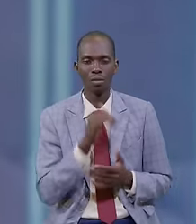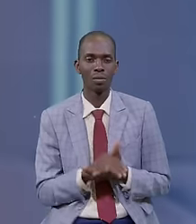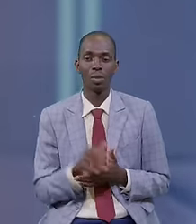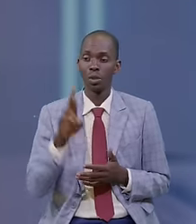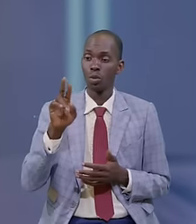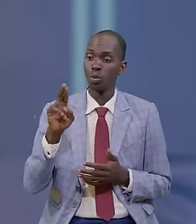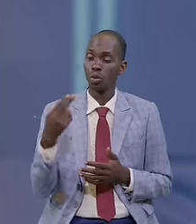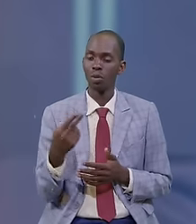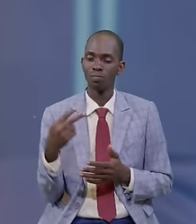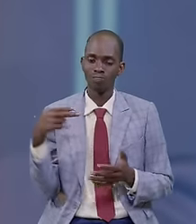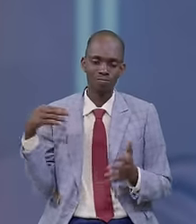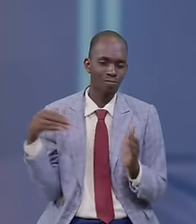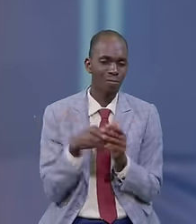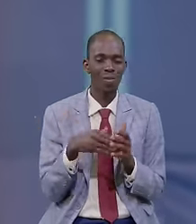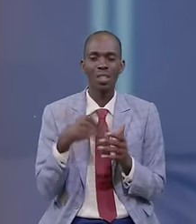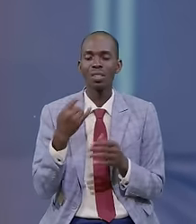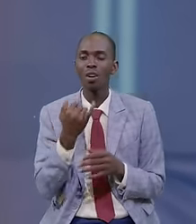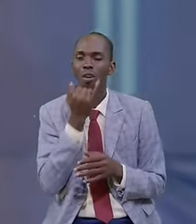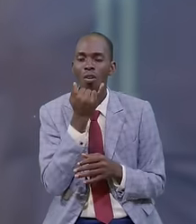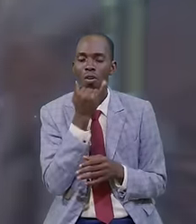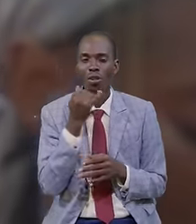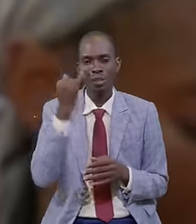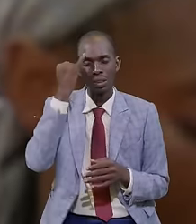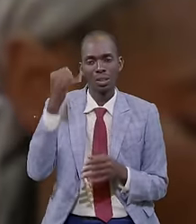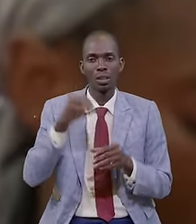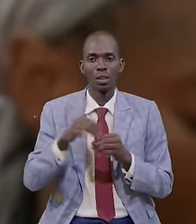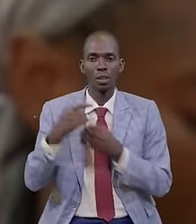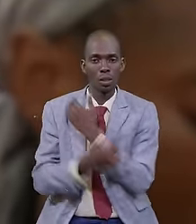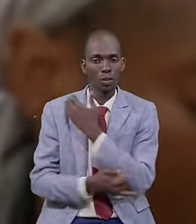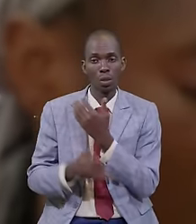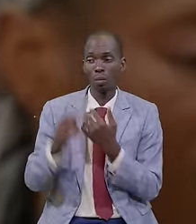people God will promote. The Lord will promote you.